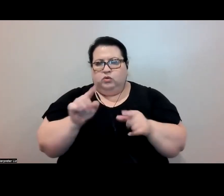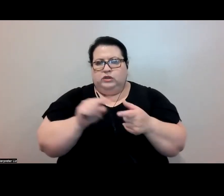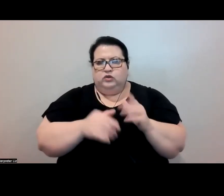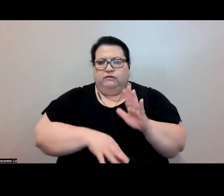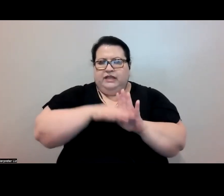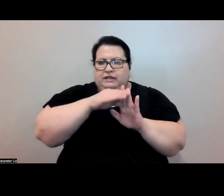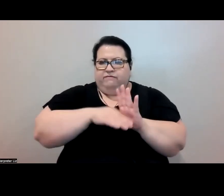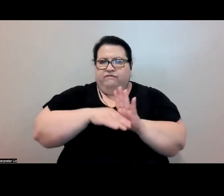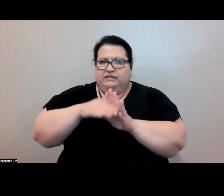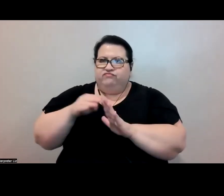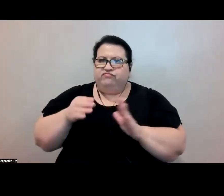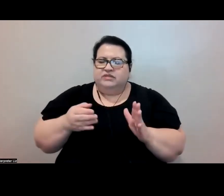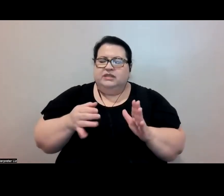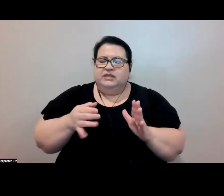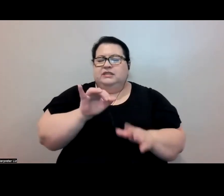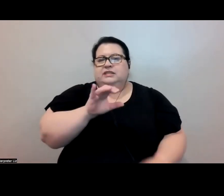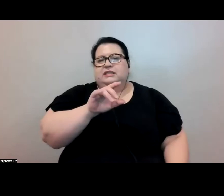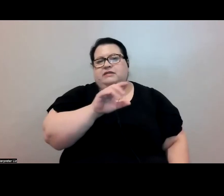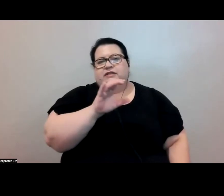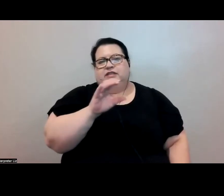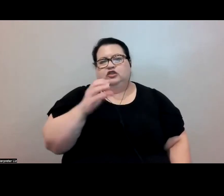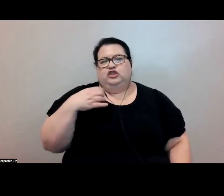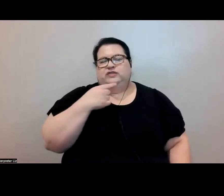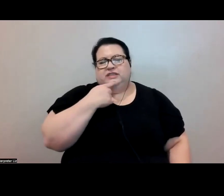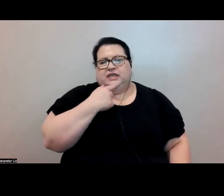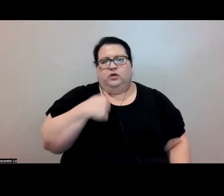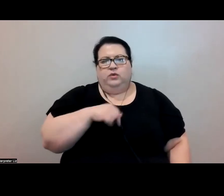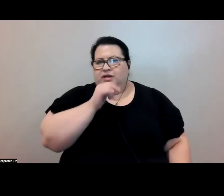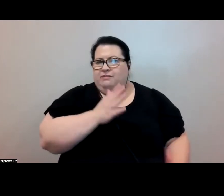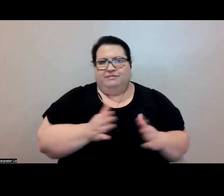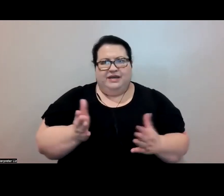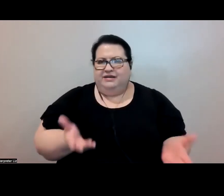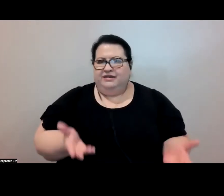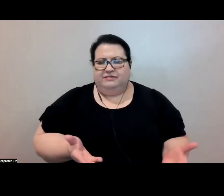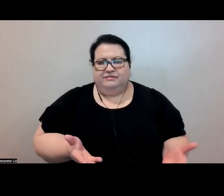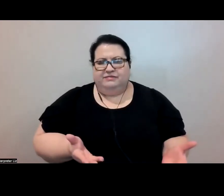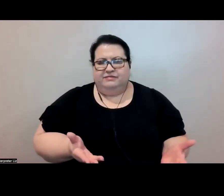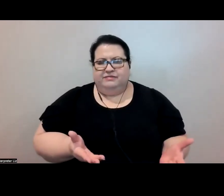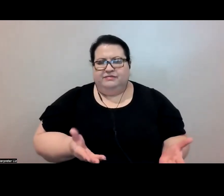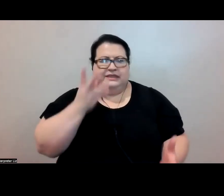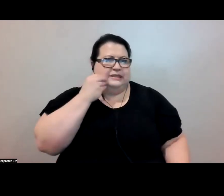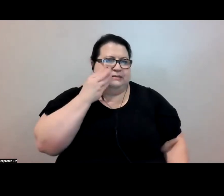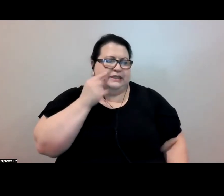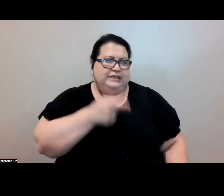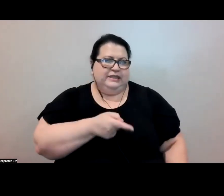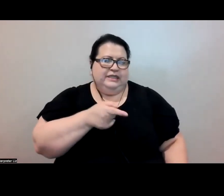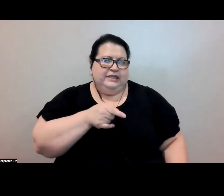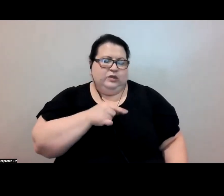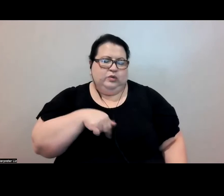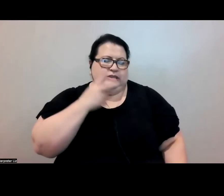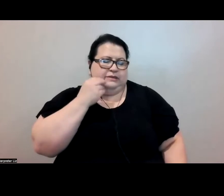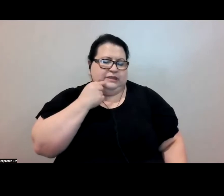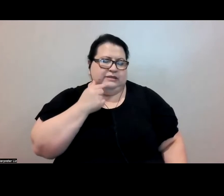barrels. Just like Chief Topoleski said, we were not prepared. And those experiences we endured during that earthquake